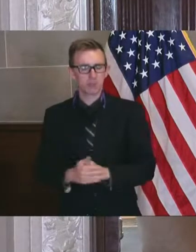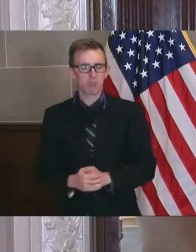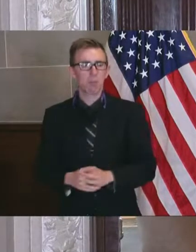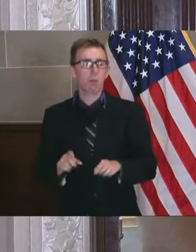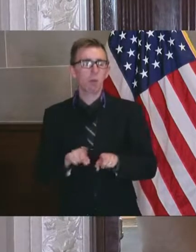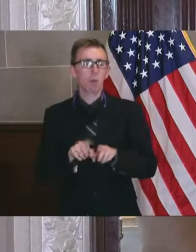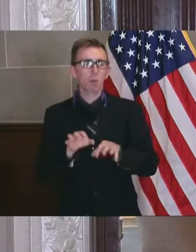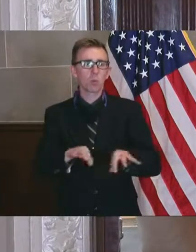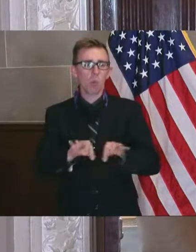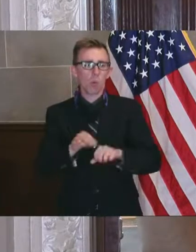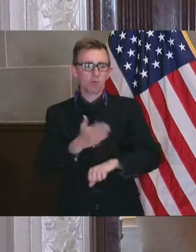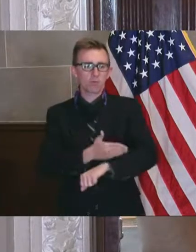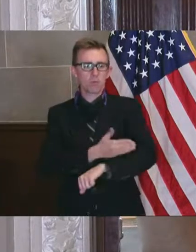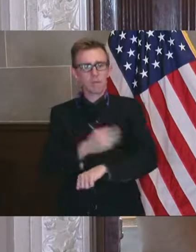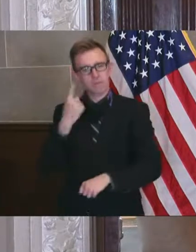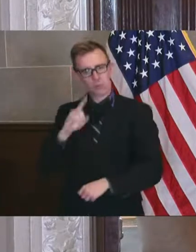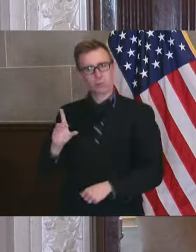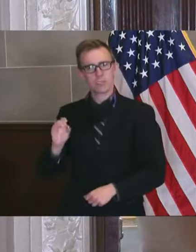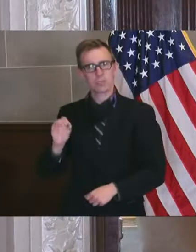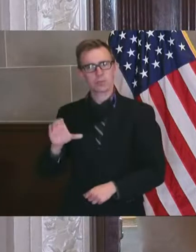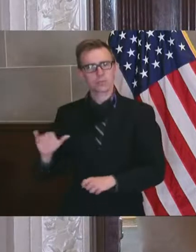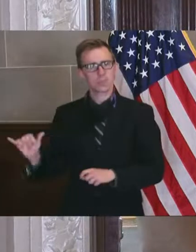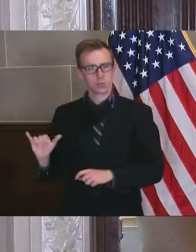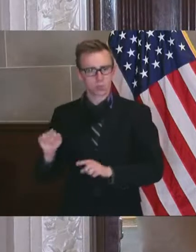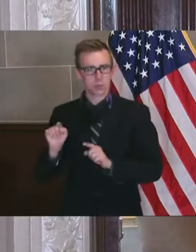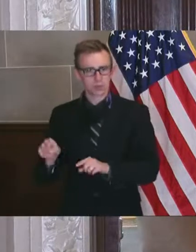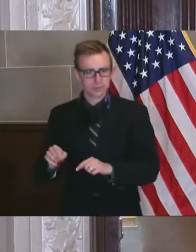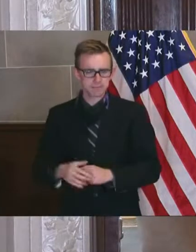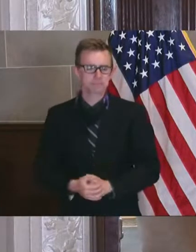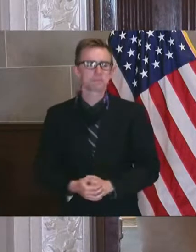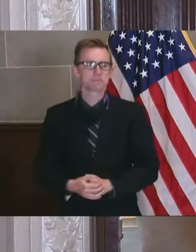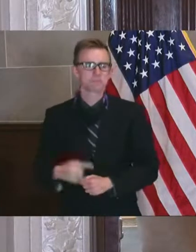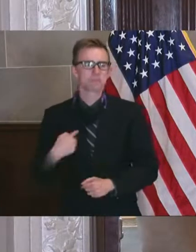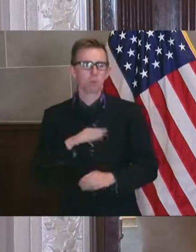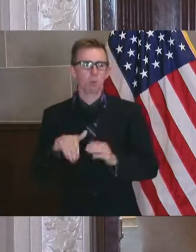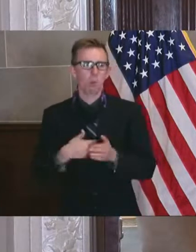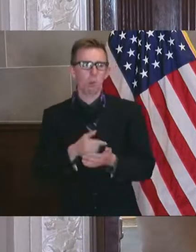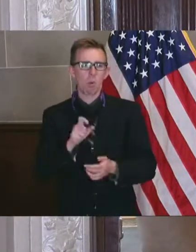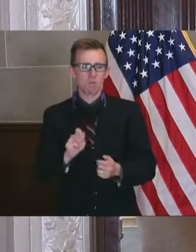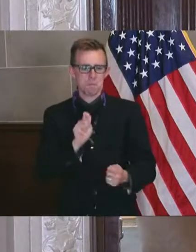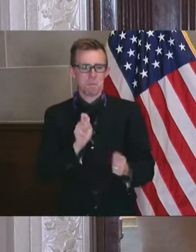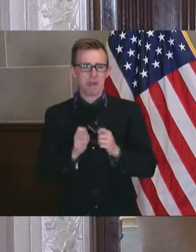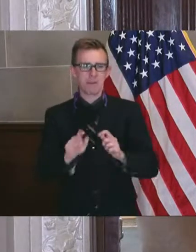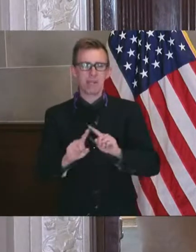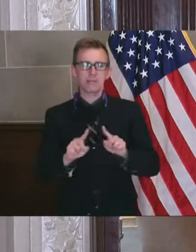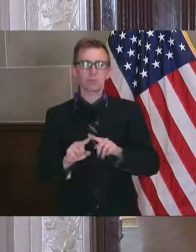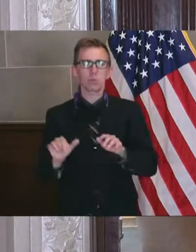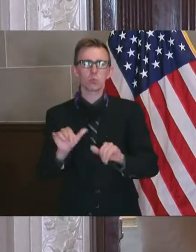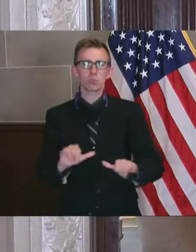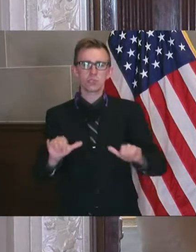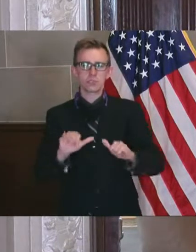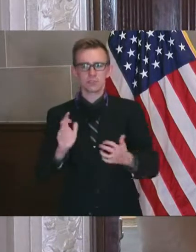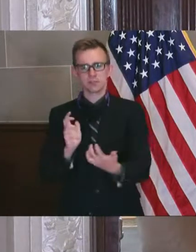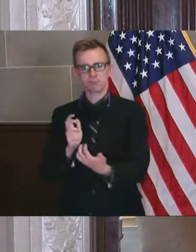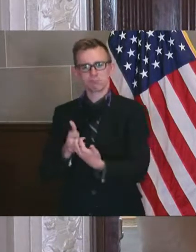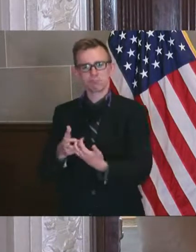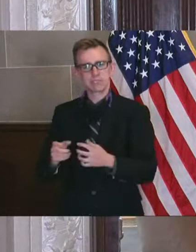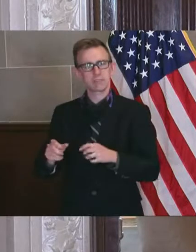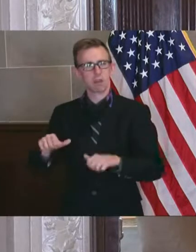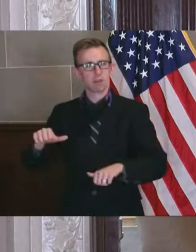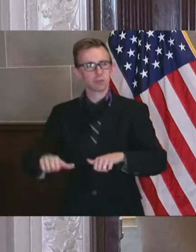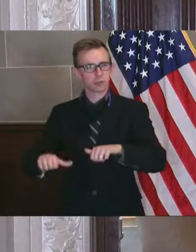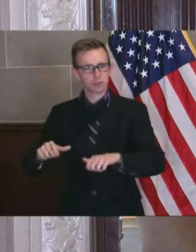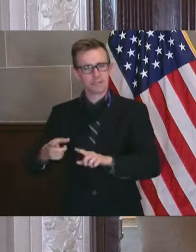to recovery for corrections. We have all had to modify various routines to accommodate the uncertainty of